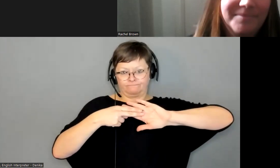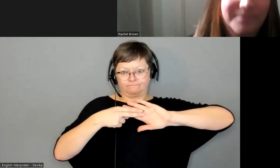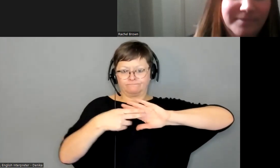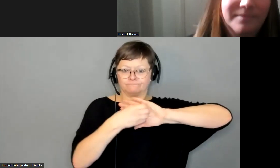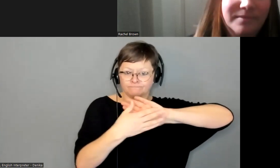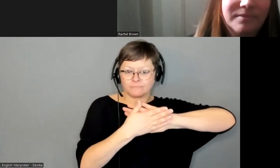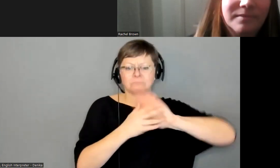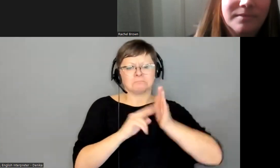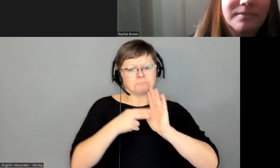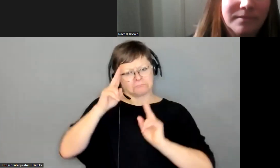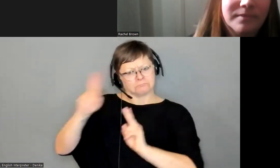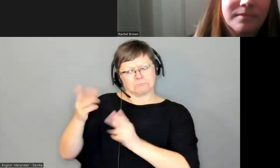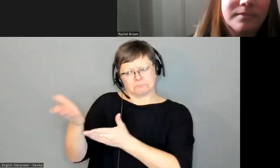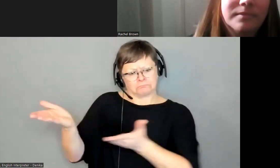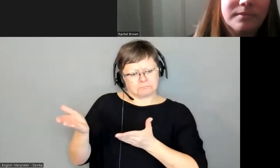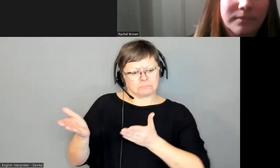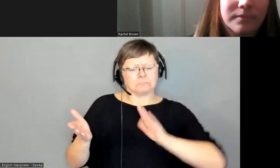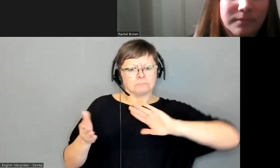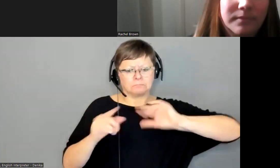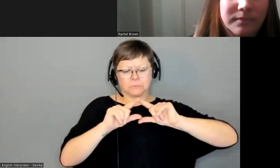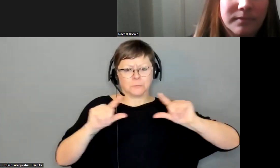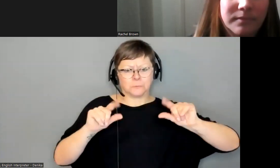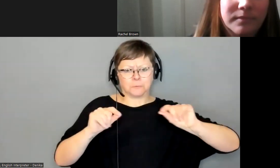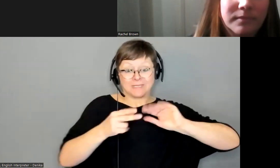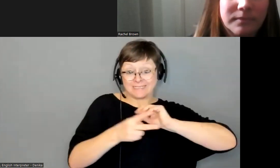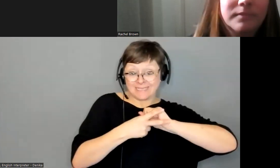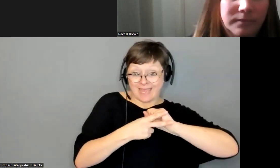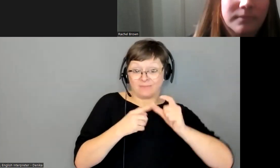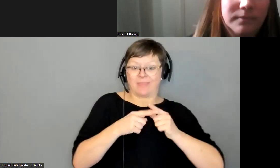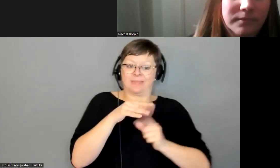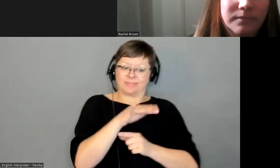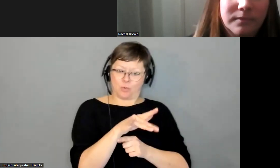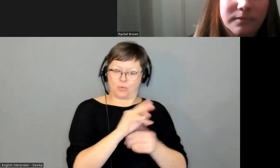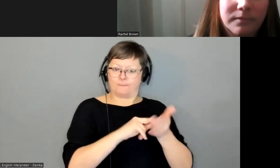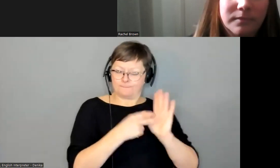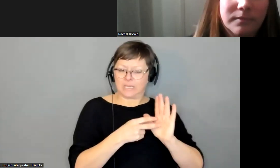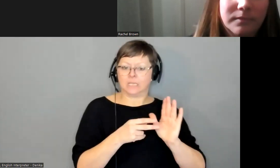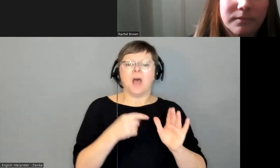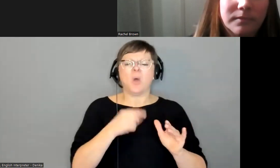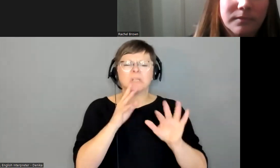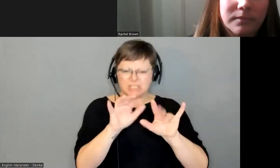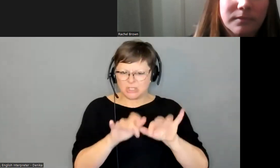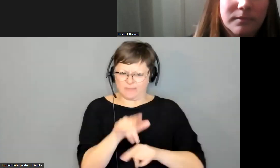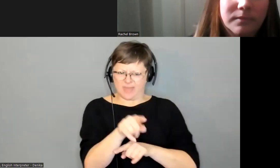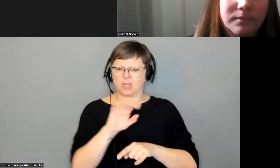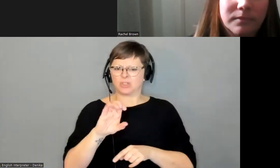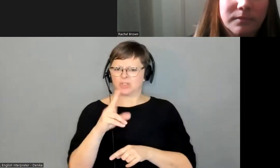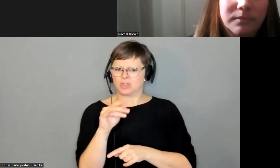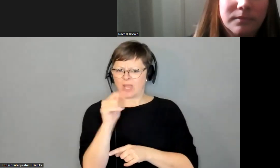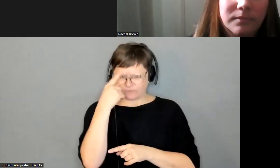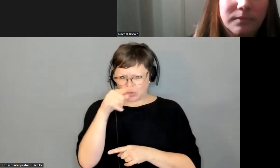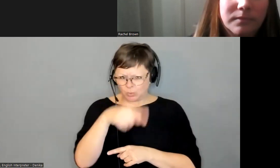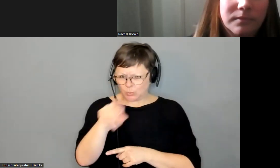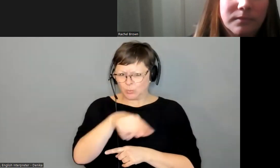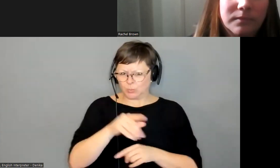image. So it's just there as a text box on top, save it, and then it's right there. Hang on, I'll type it in for you. So yeah, that's one of the things,